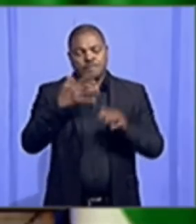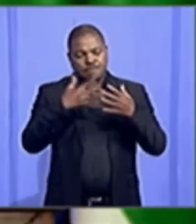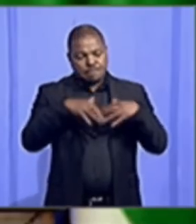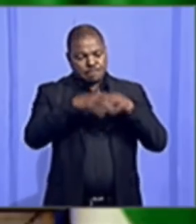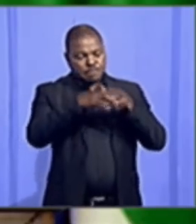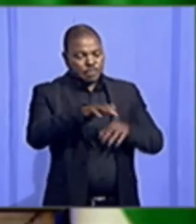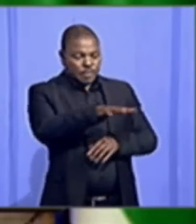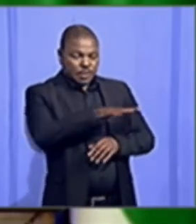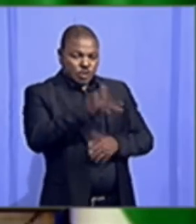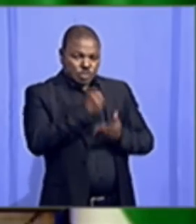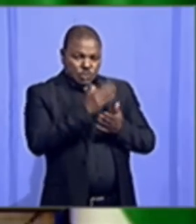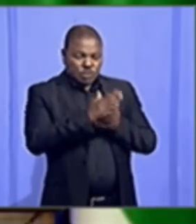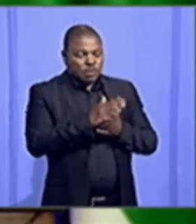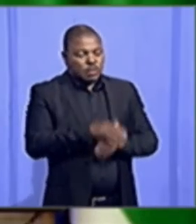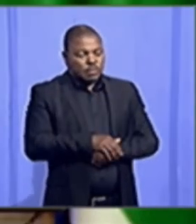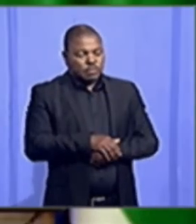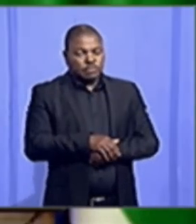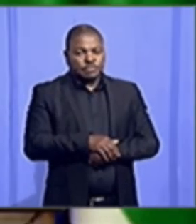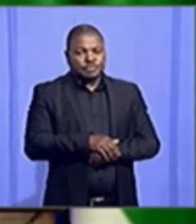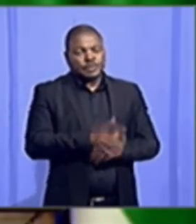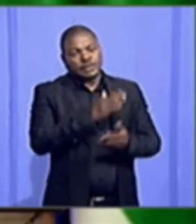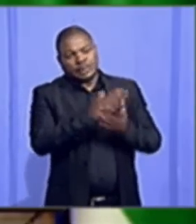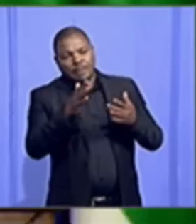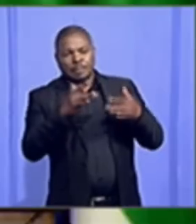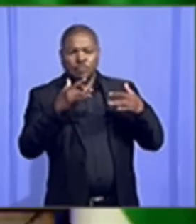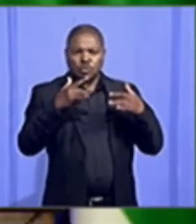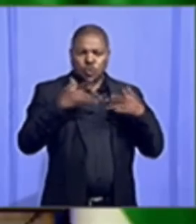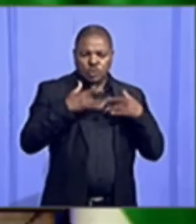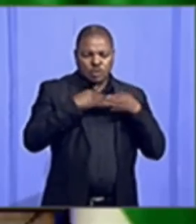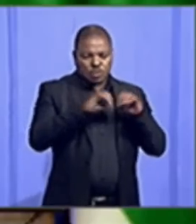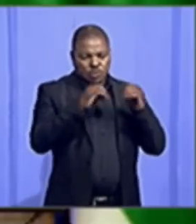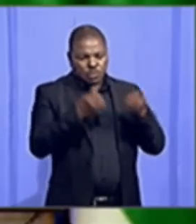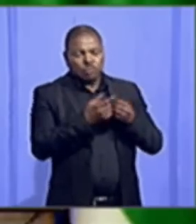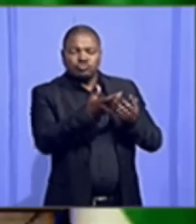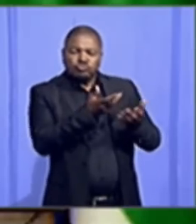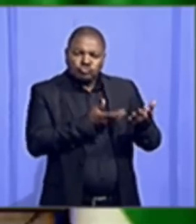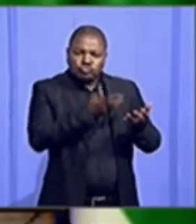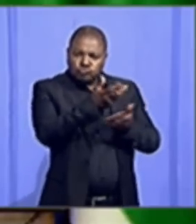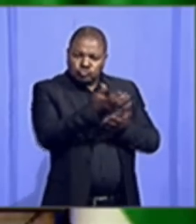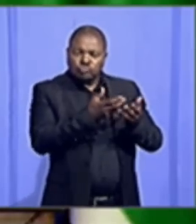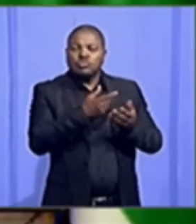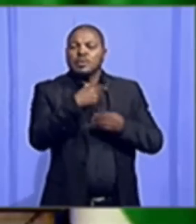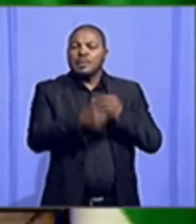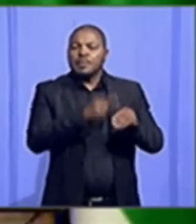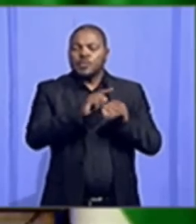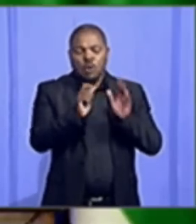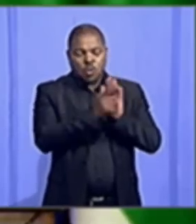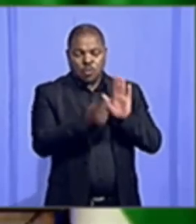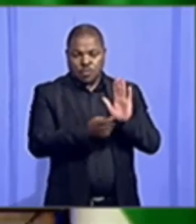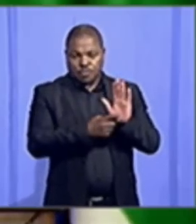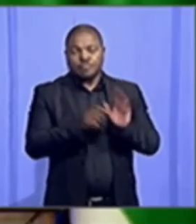for engagement among some concerned parties on aspects of the